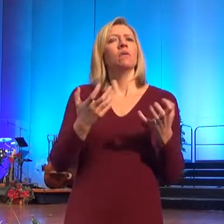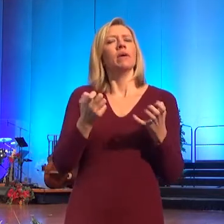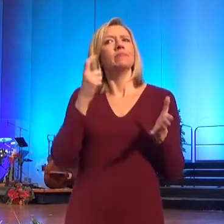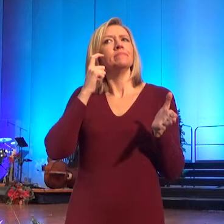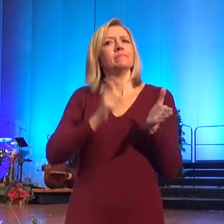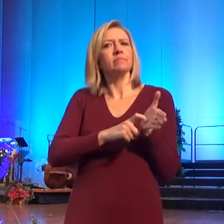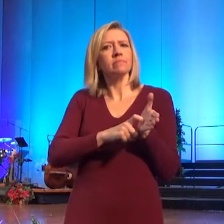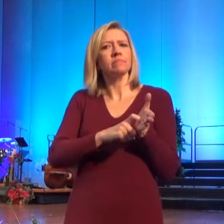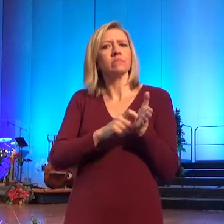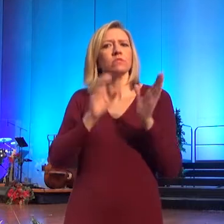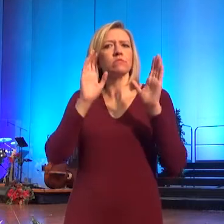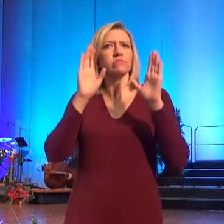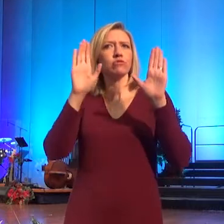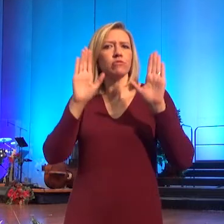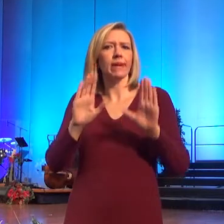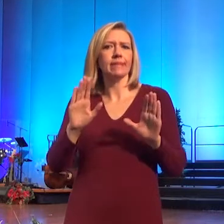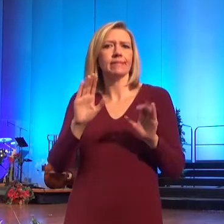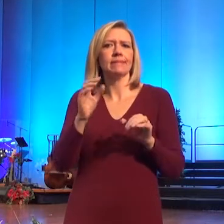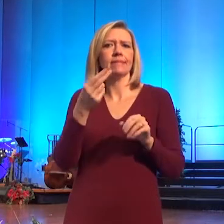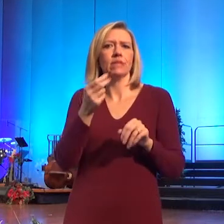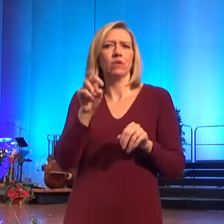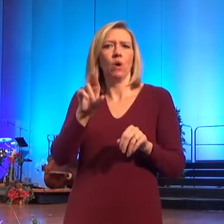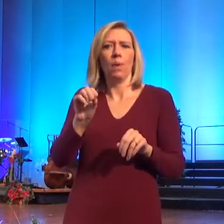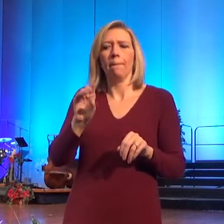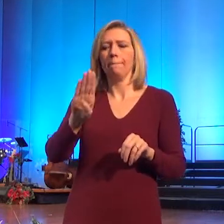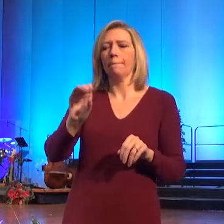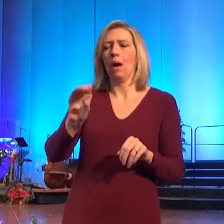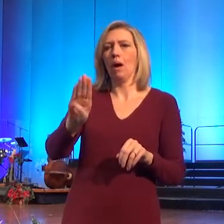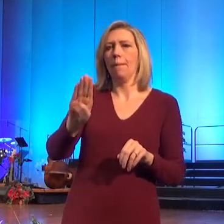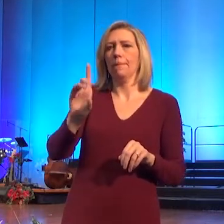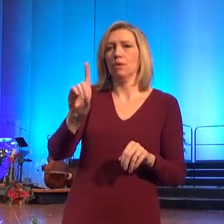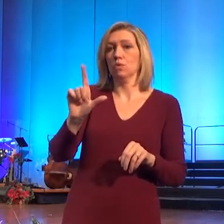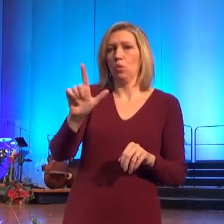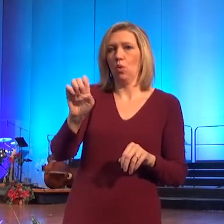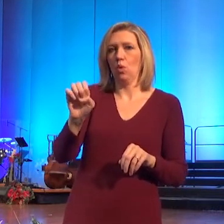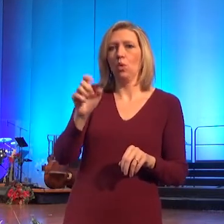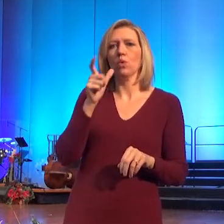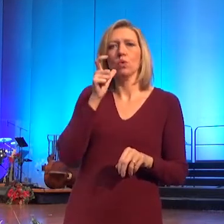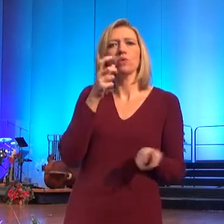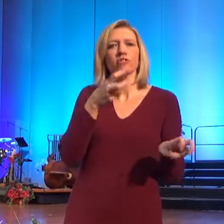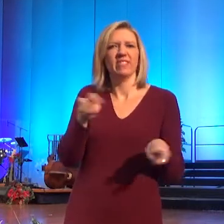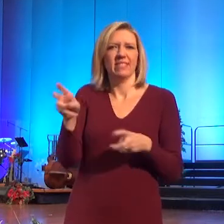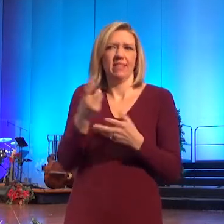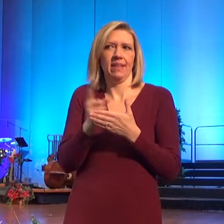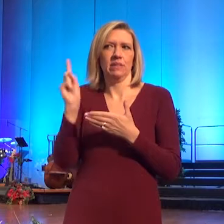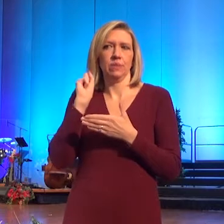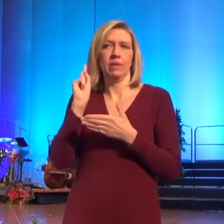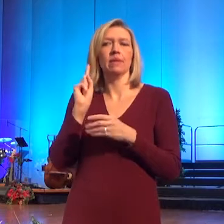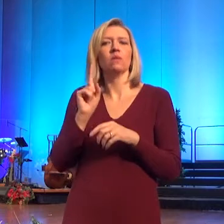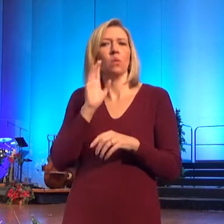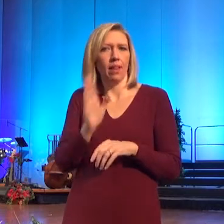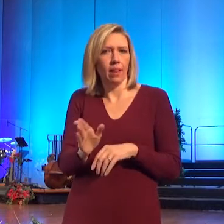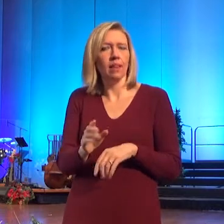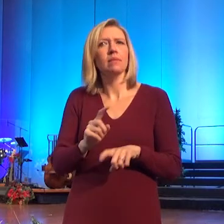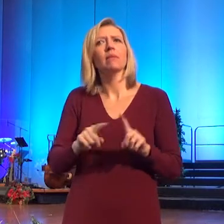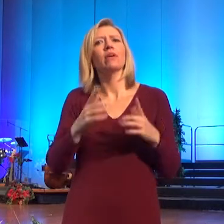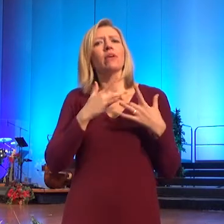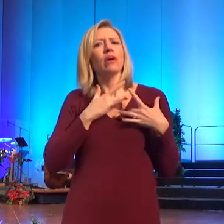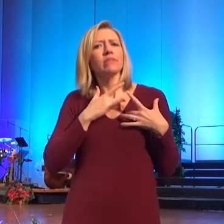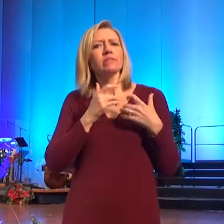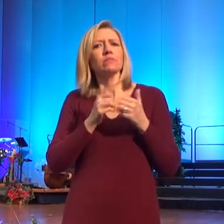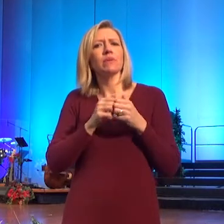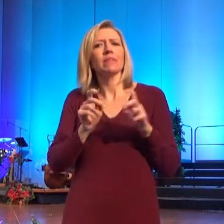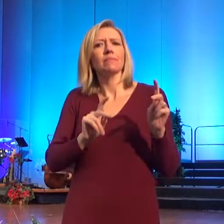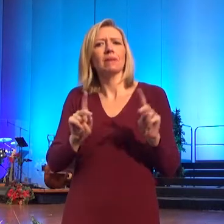the great American hero Bob Dole, who made his transition last week, and we will do that. But also our hearts are with all of those